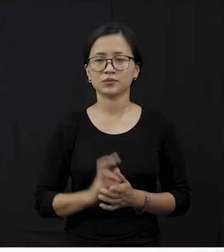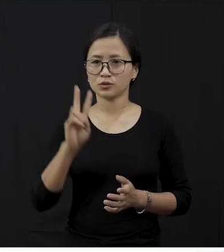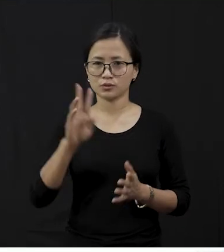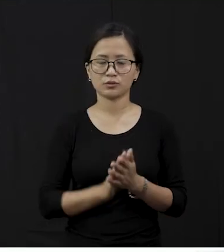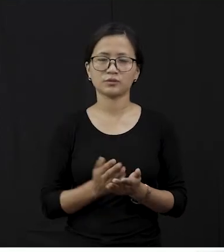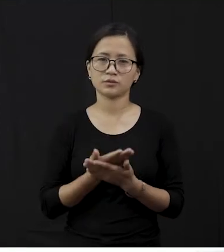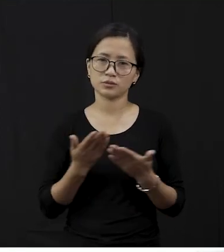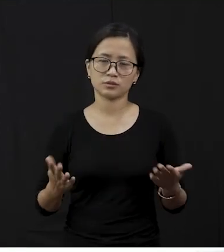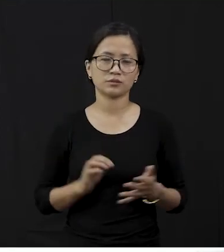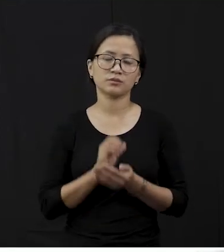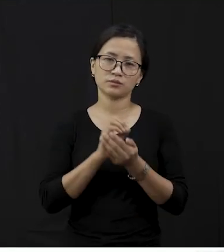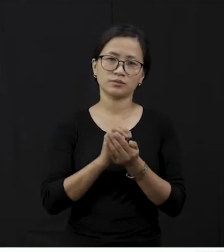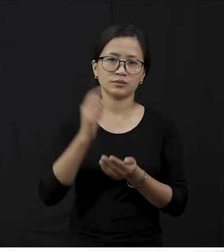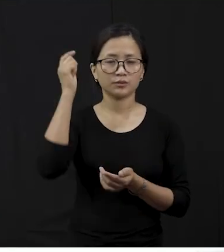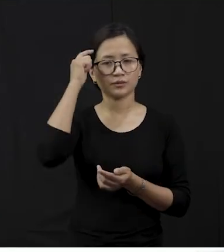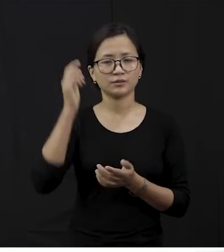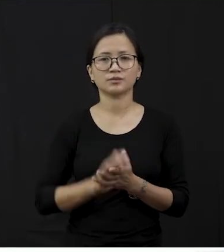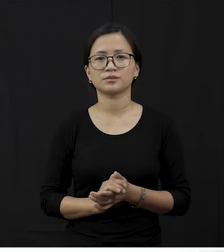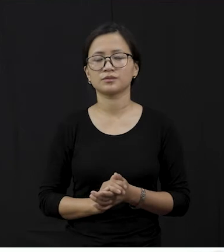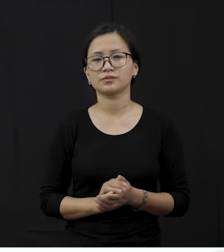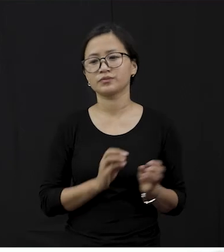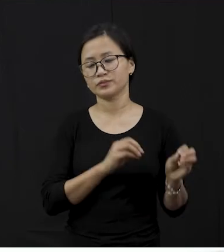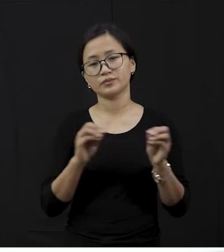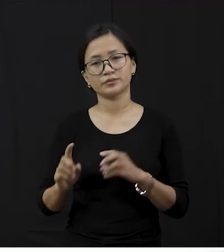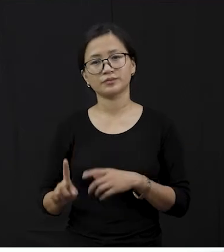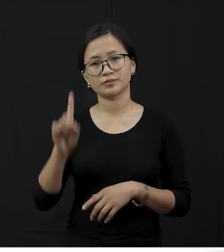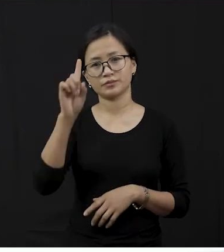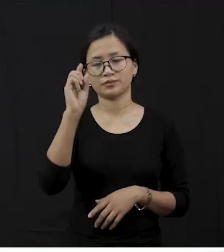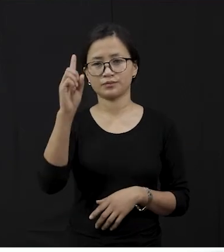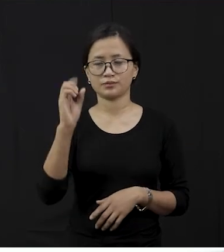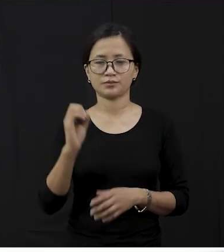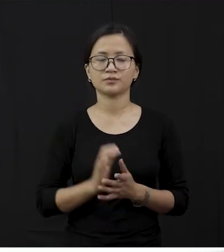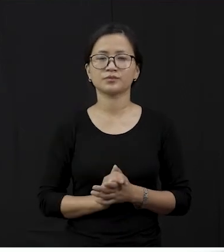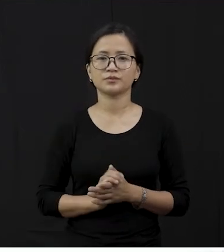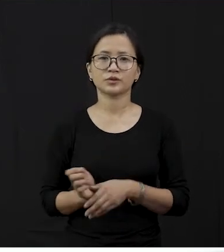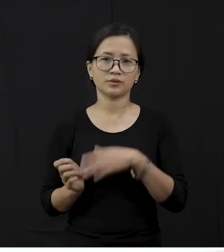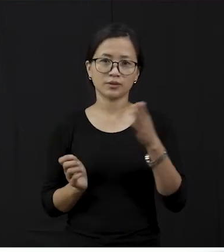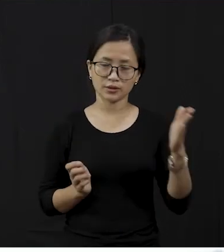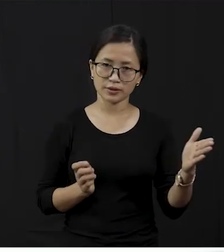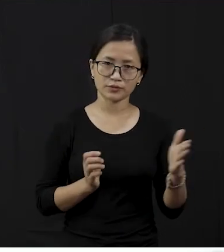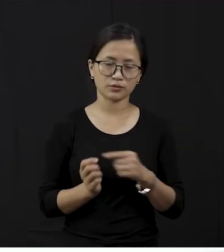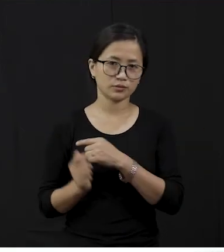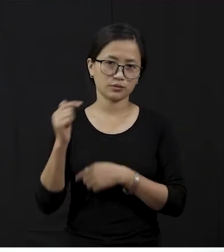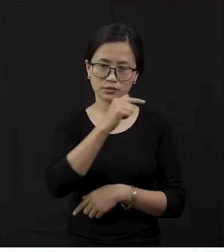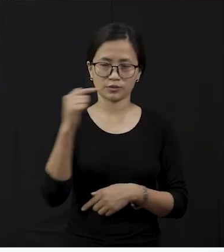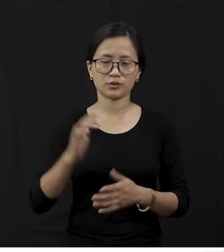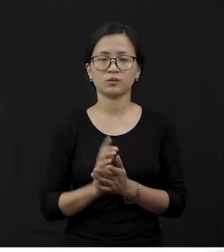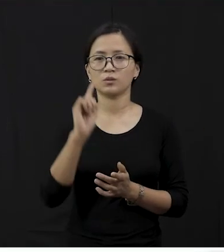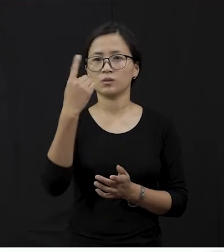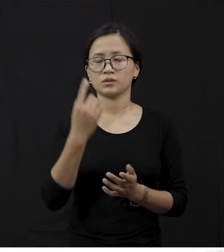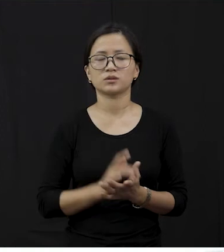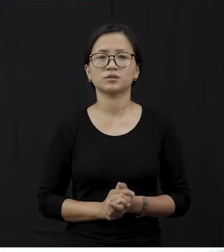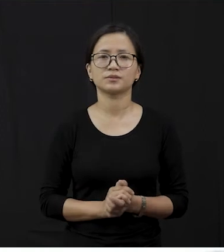you always keep in your mind. Move up to subtract tens, move left to subtract ones.